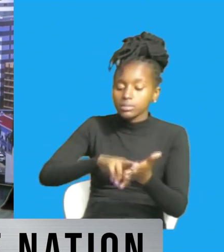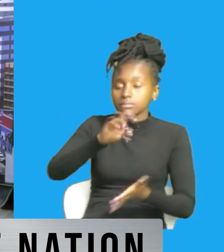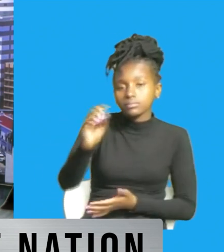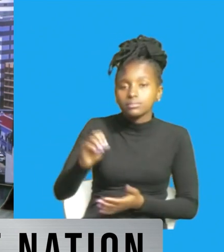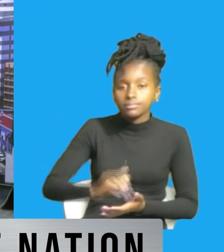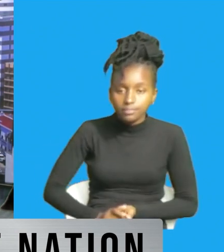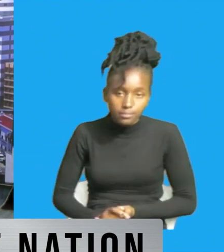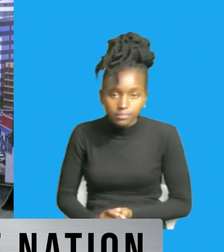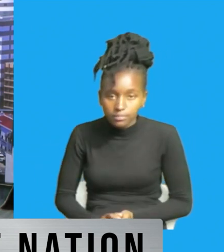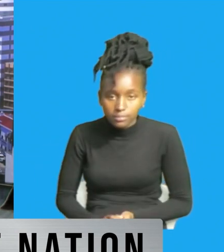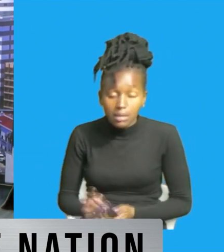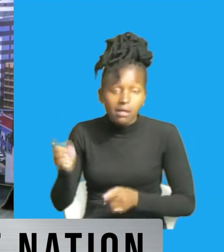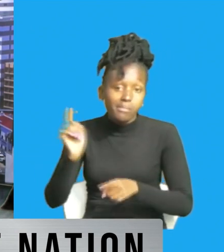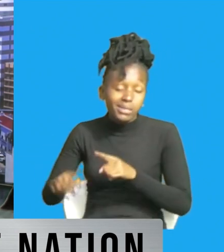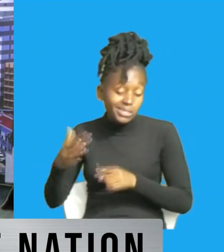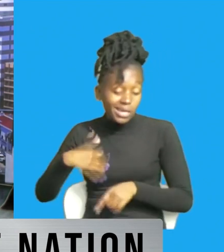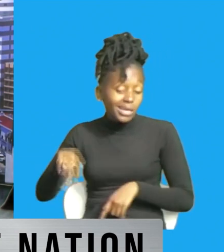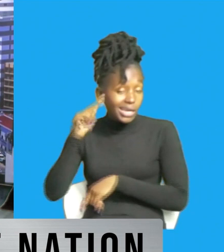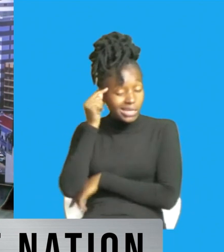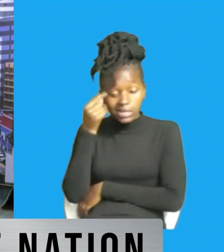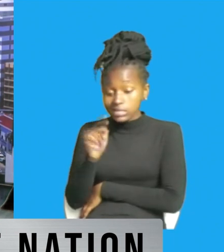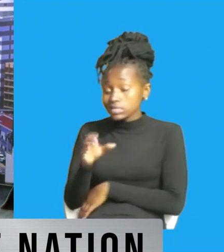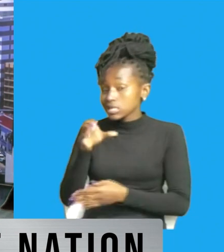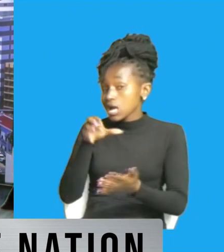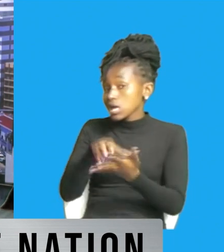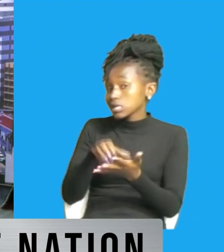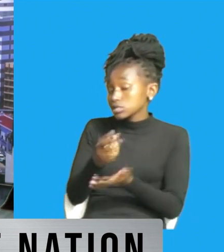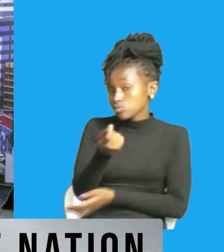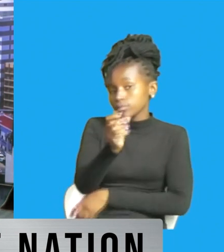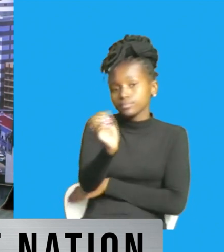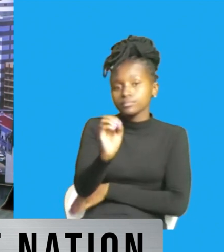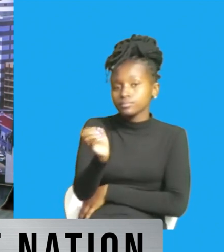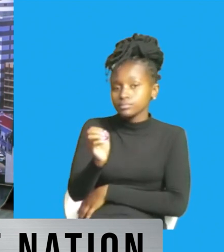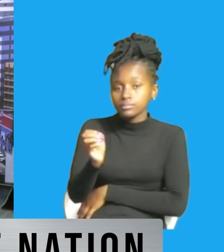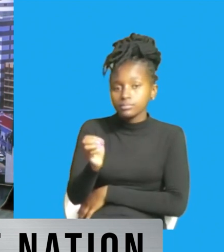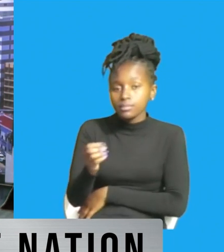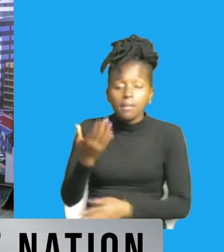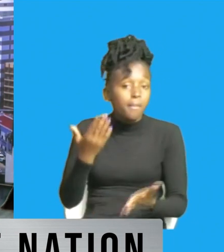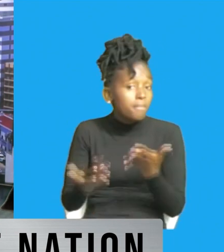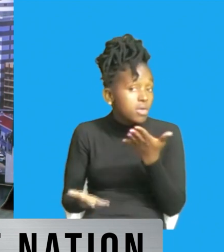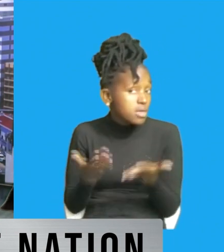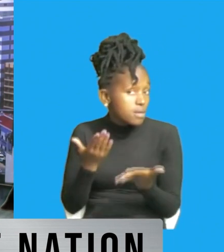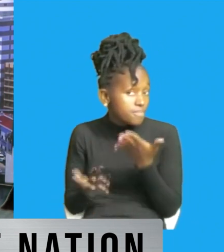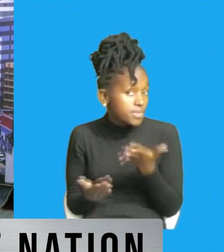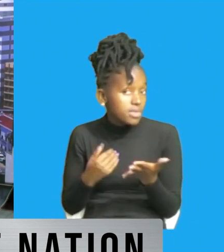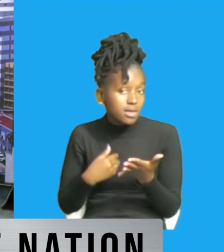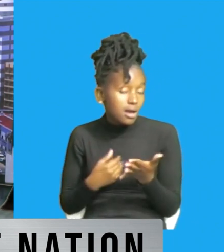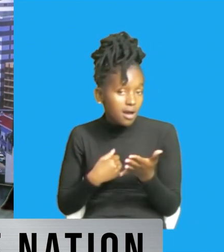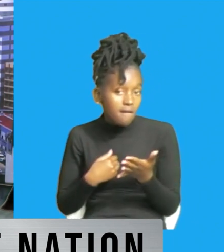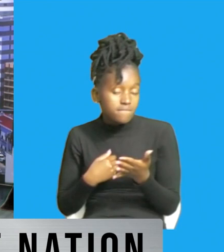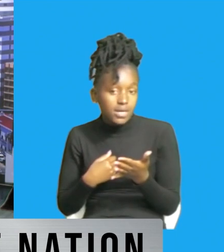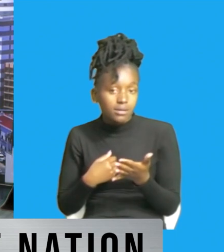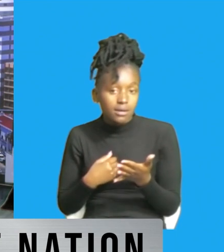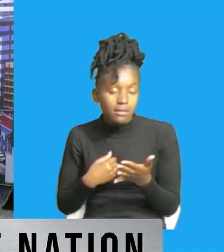it can be something. This is not something small. It can be a ministerial, a sectoral kind of